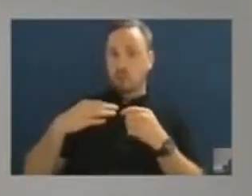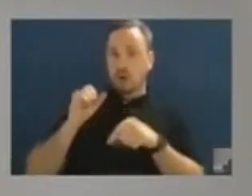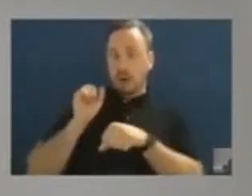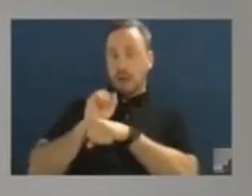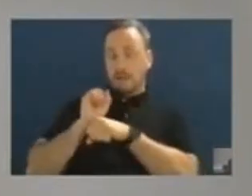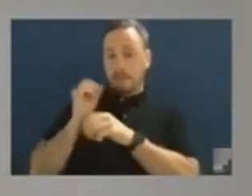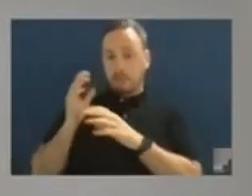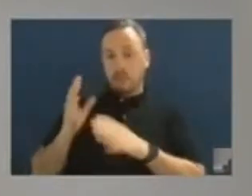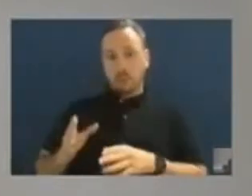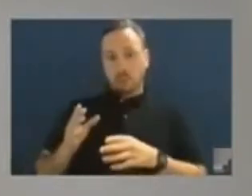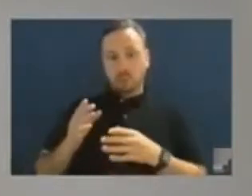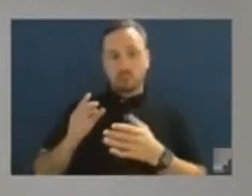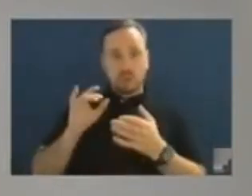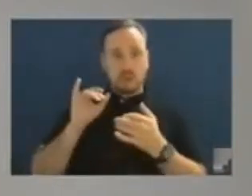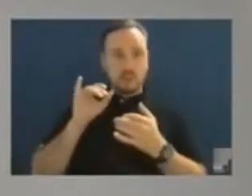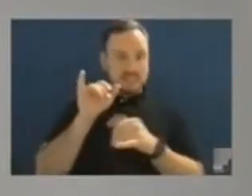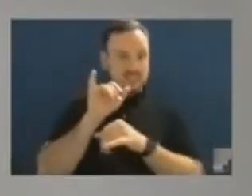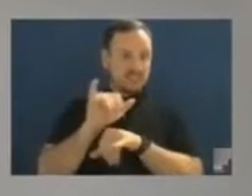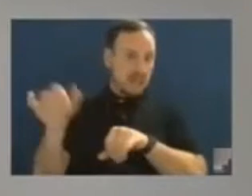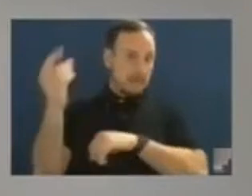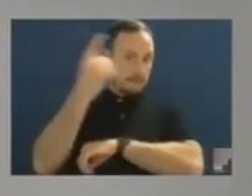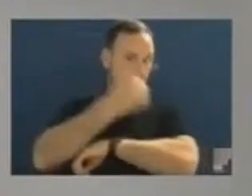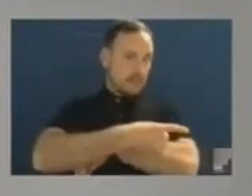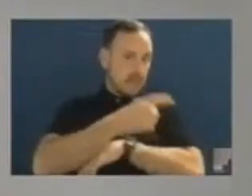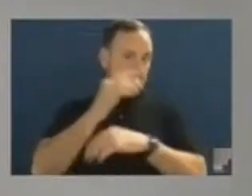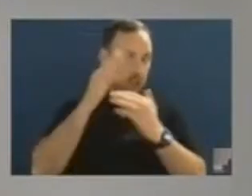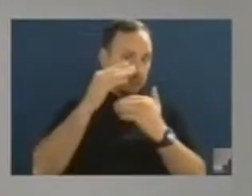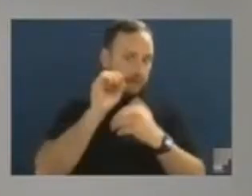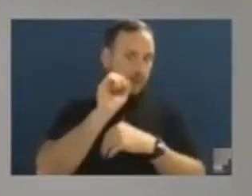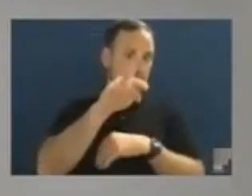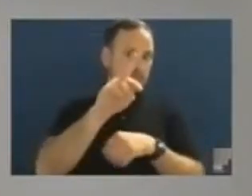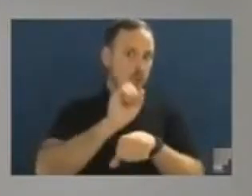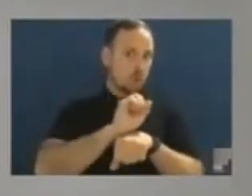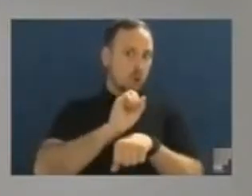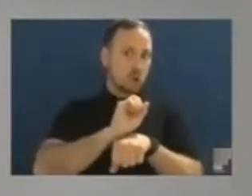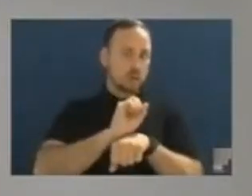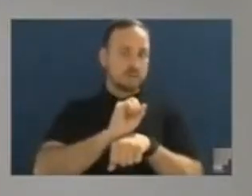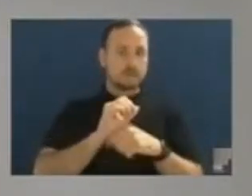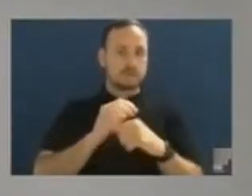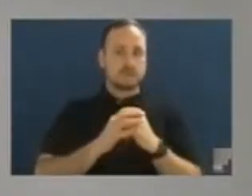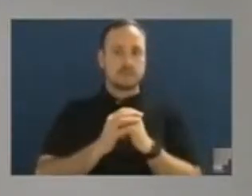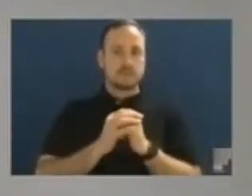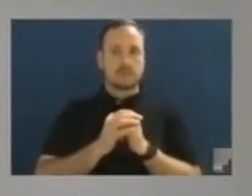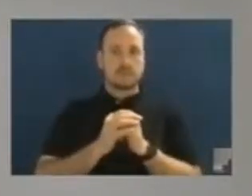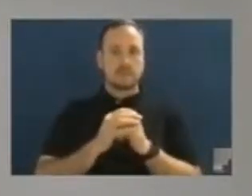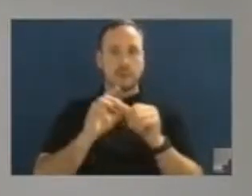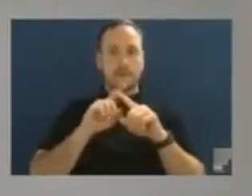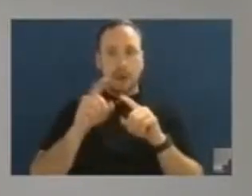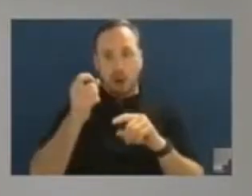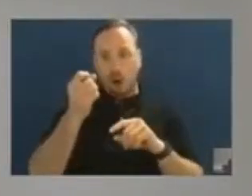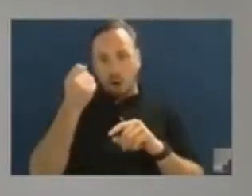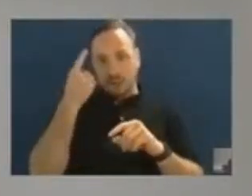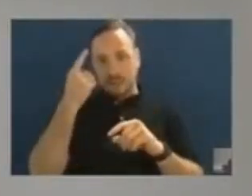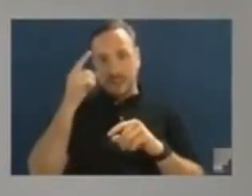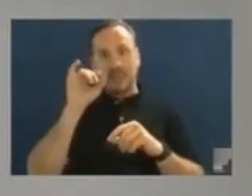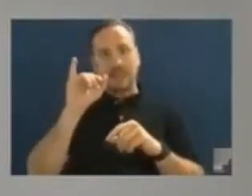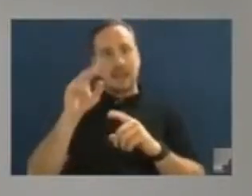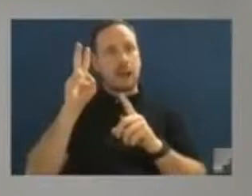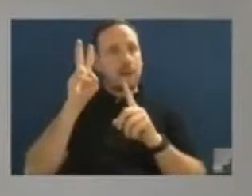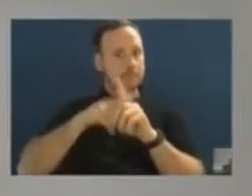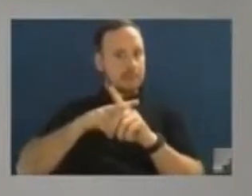to work on site. But it would still only apply to the periods of time that their children are in remote learning. Right.